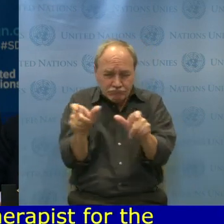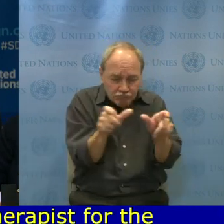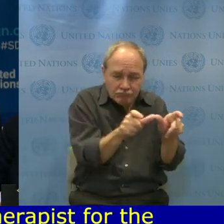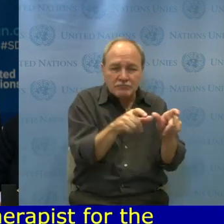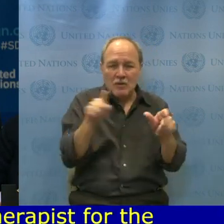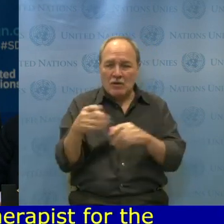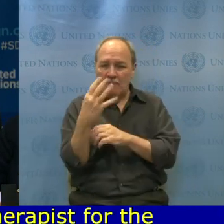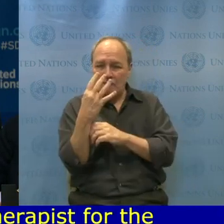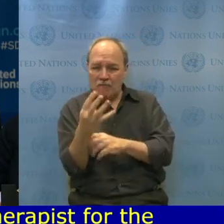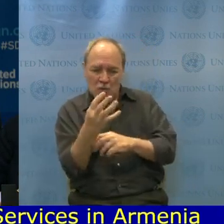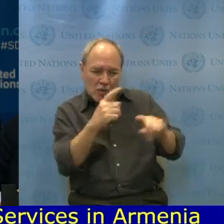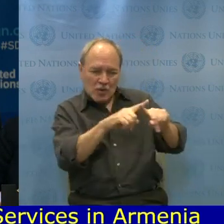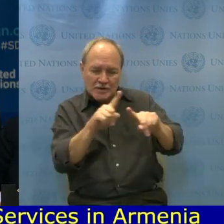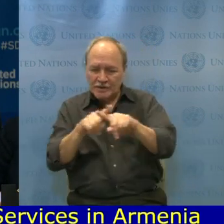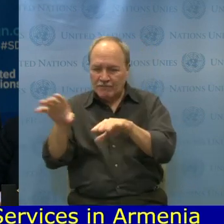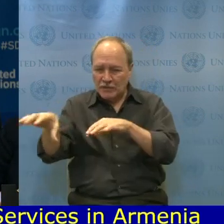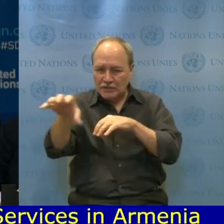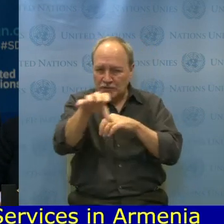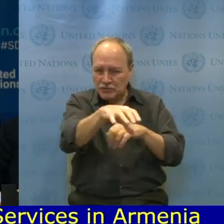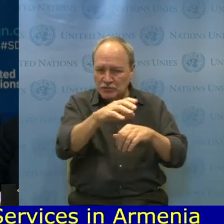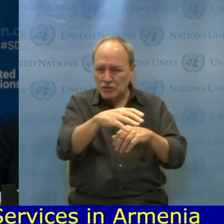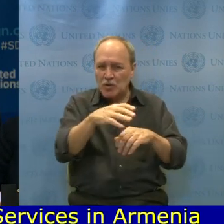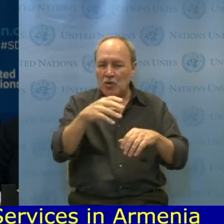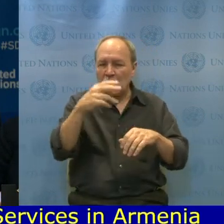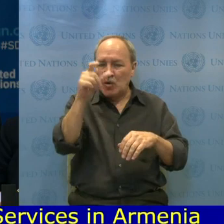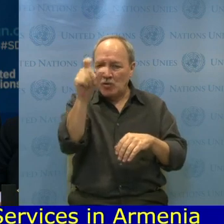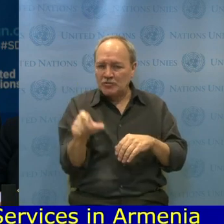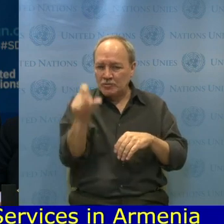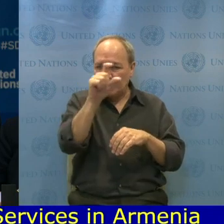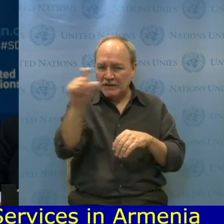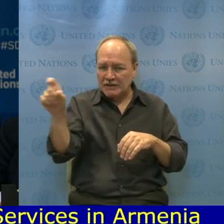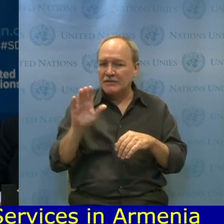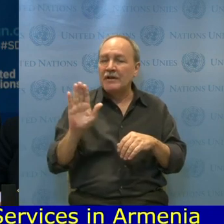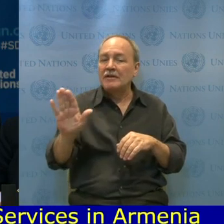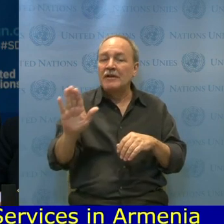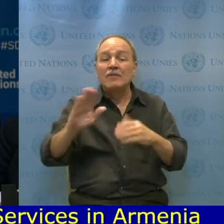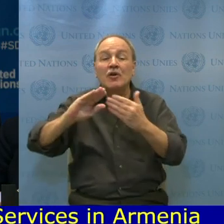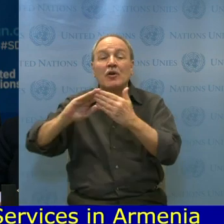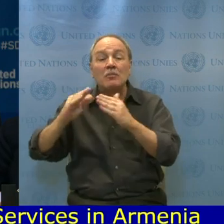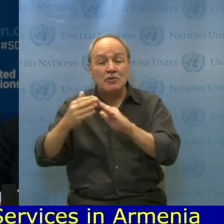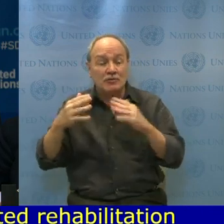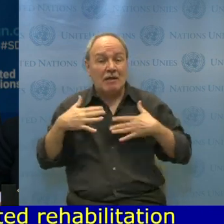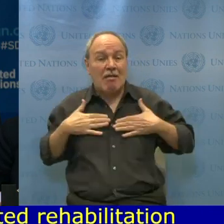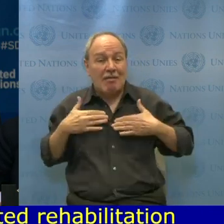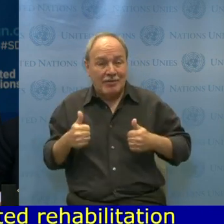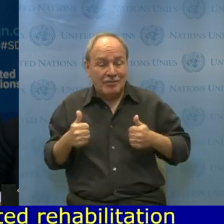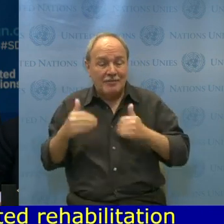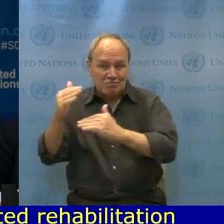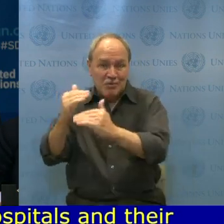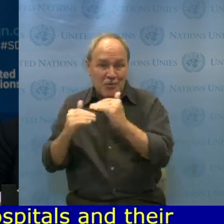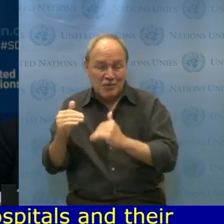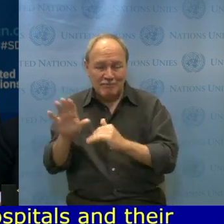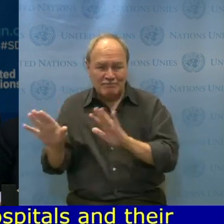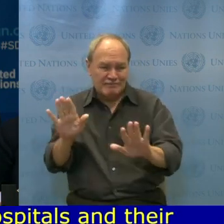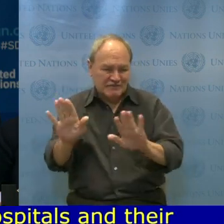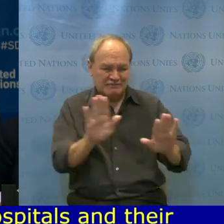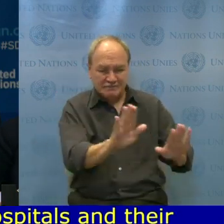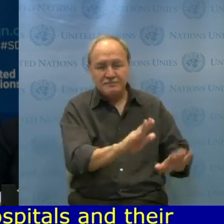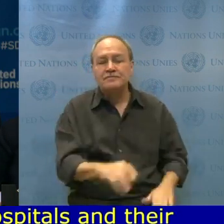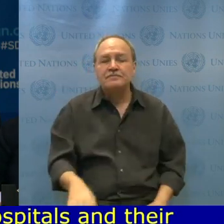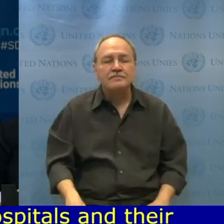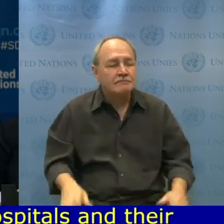hospitals and their associated community health program. Mr. Dutina, the floor is yours. Thank you, Madam